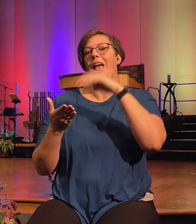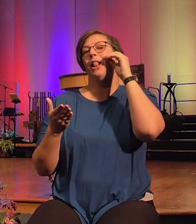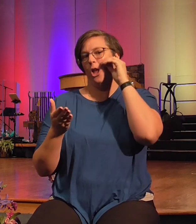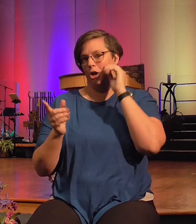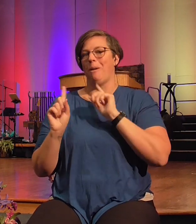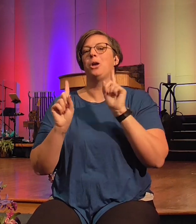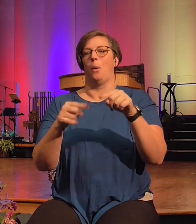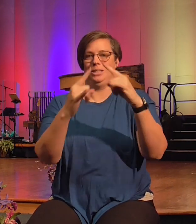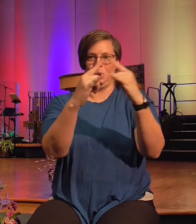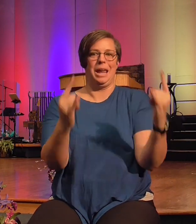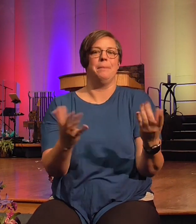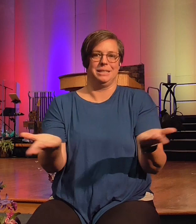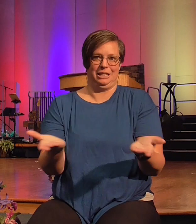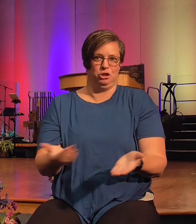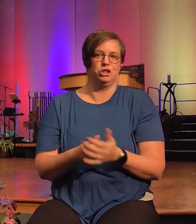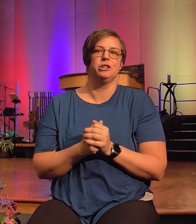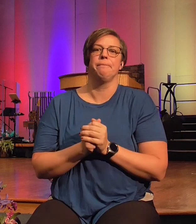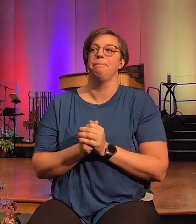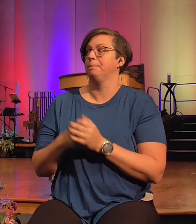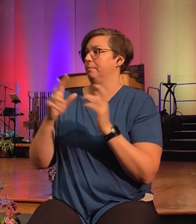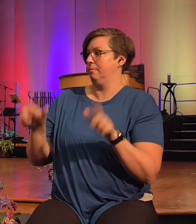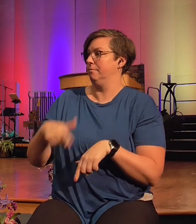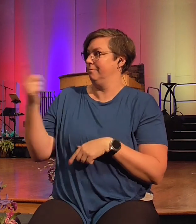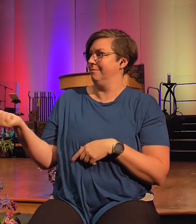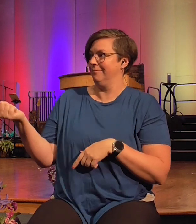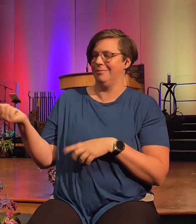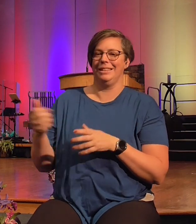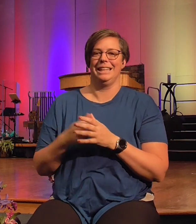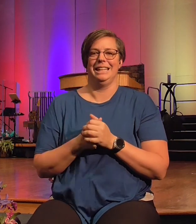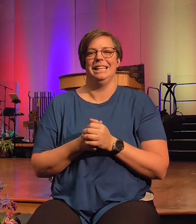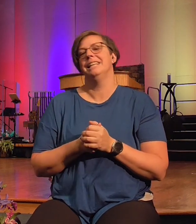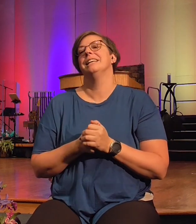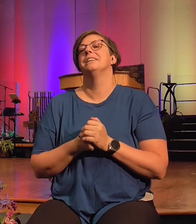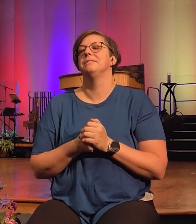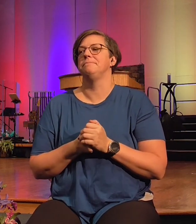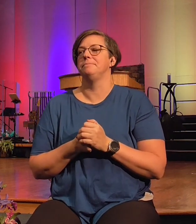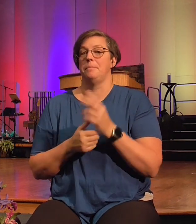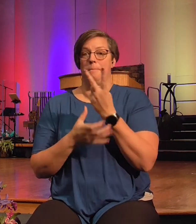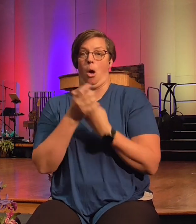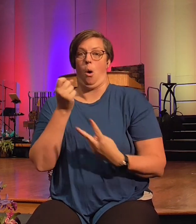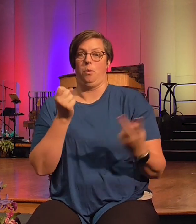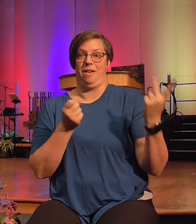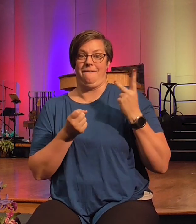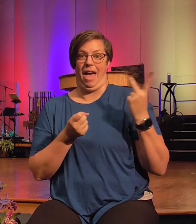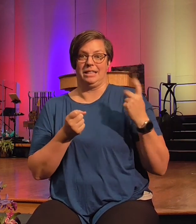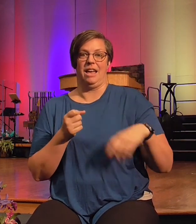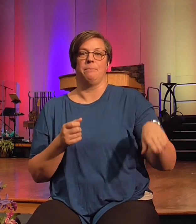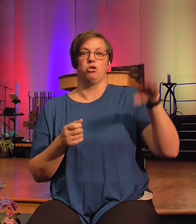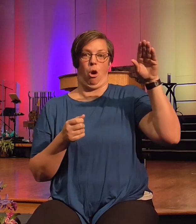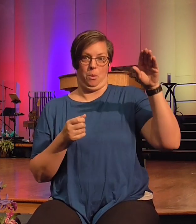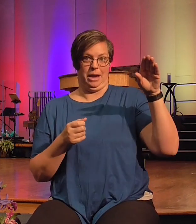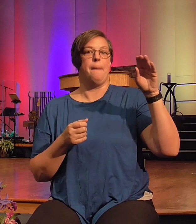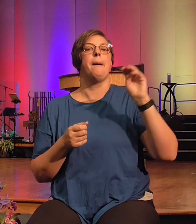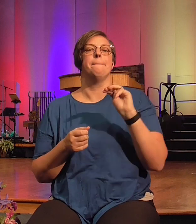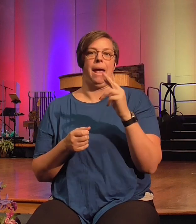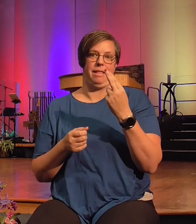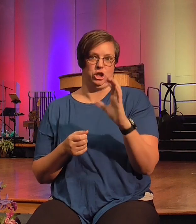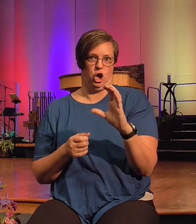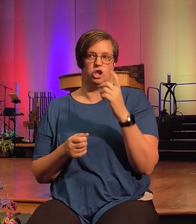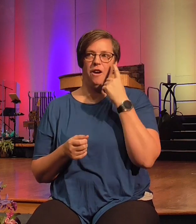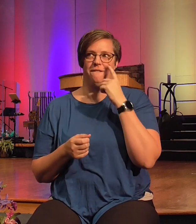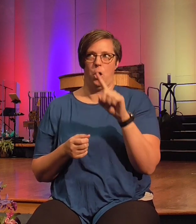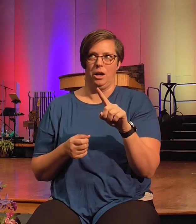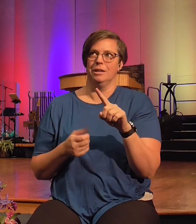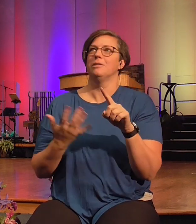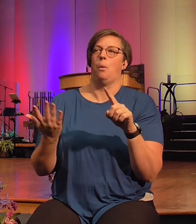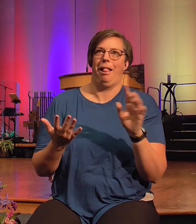camps here at Mile High Church. You can go first, Miss Carrie. Okay. Both of us have been growing up at Mile High we've